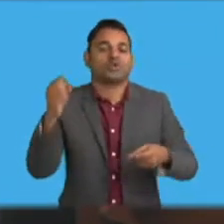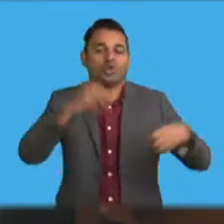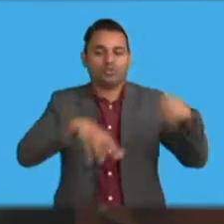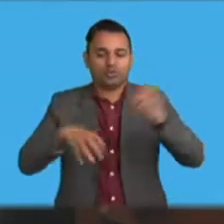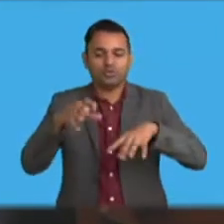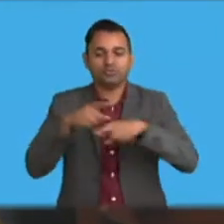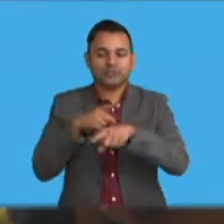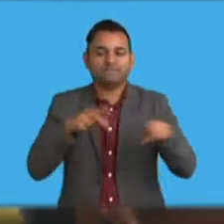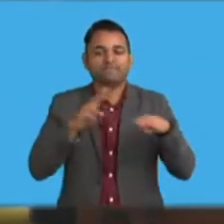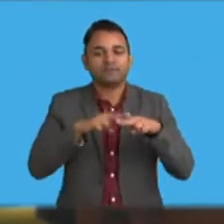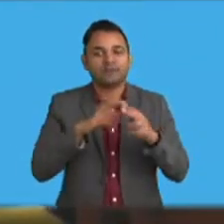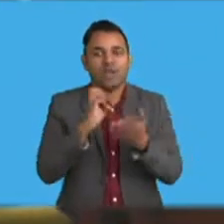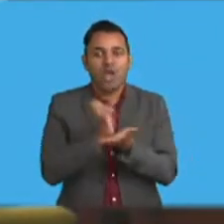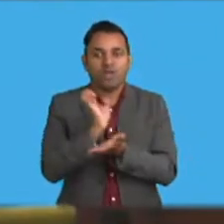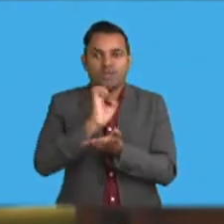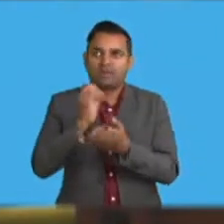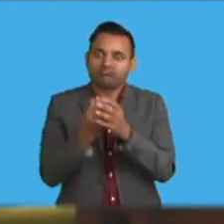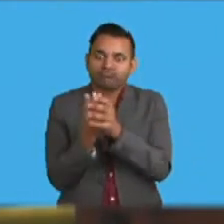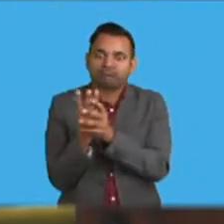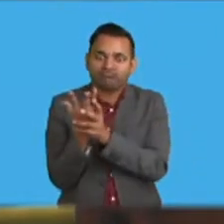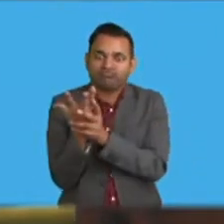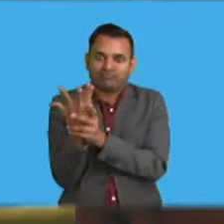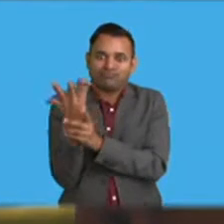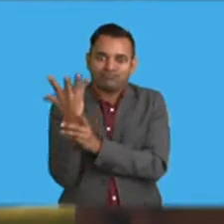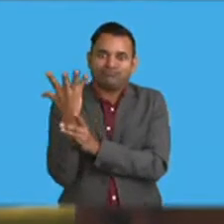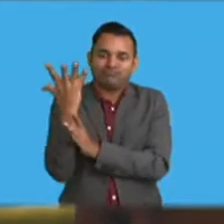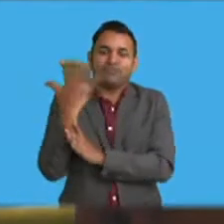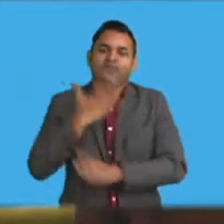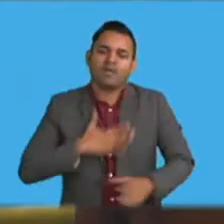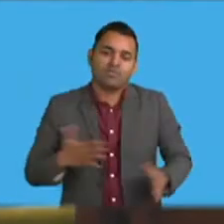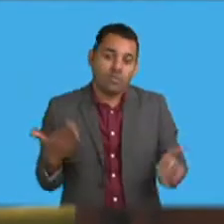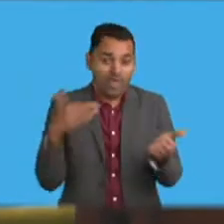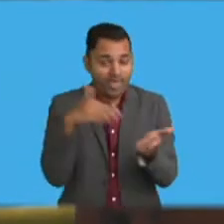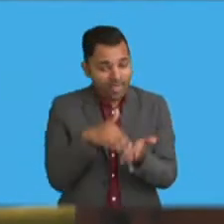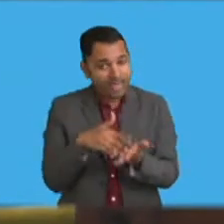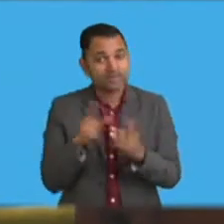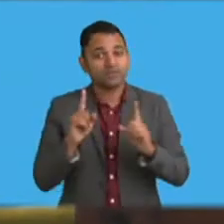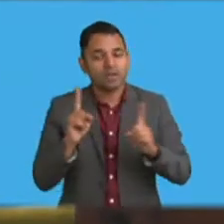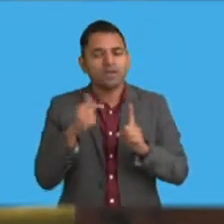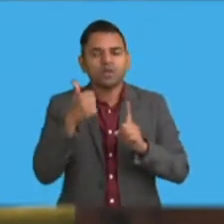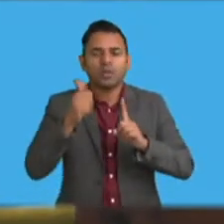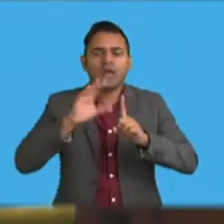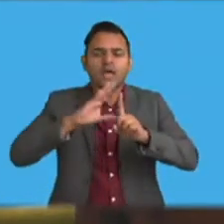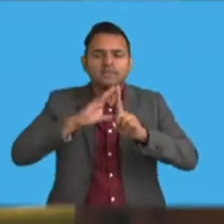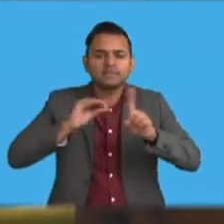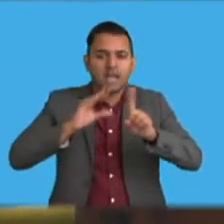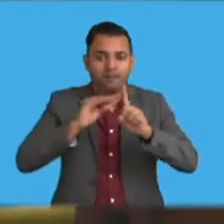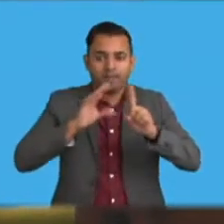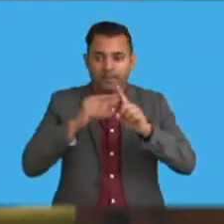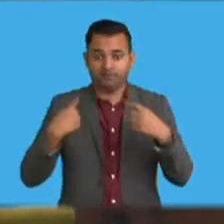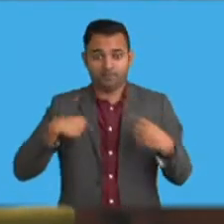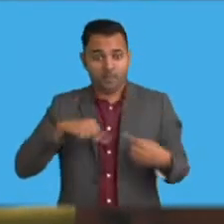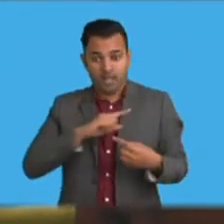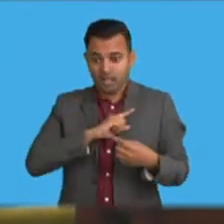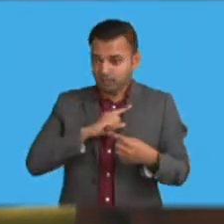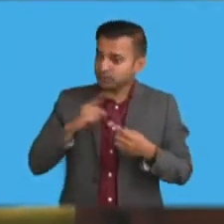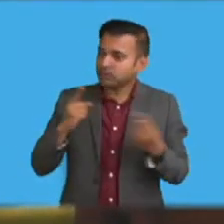Madam Speaker, and might I just add, that is an example of us not paying